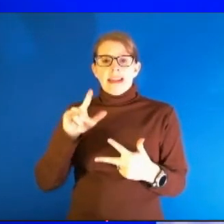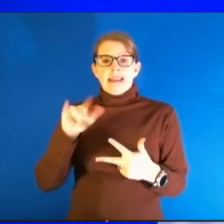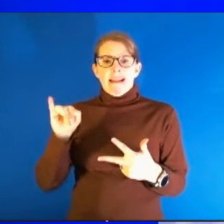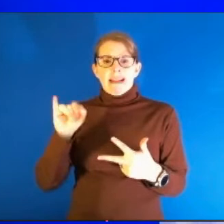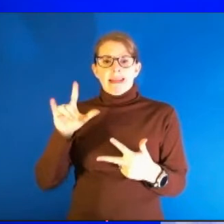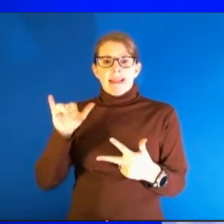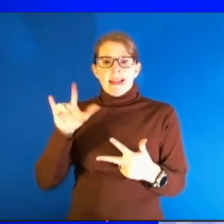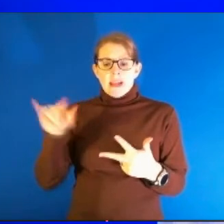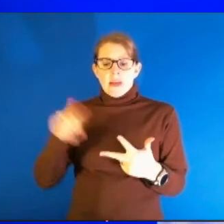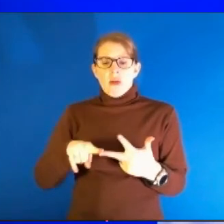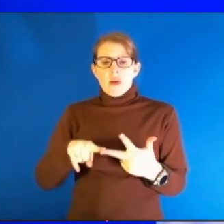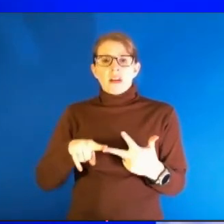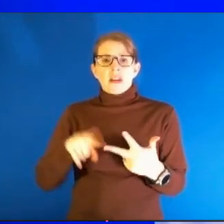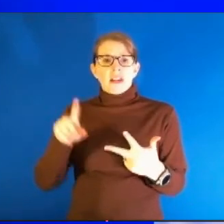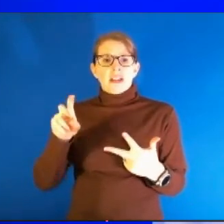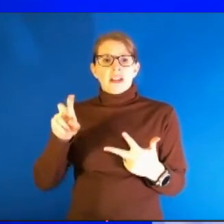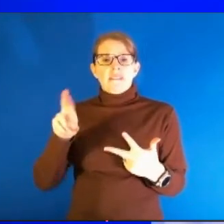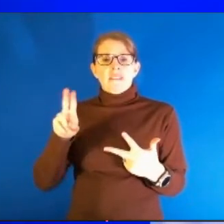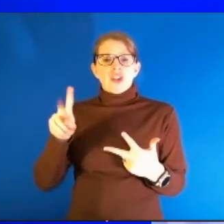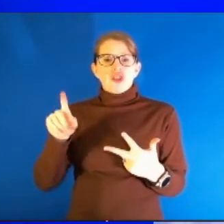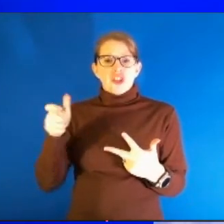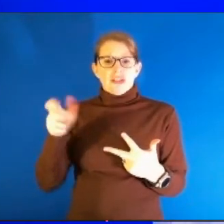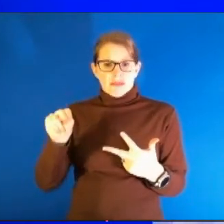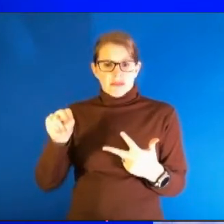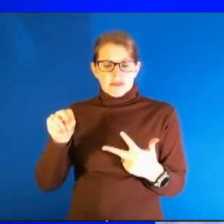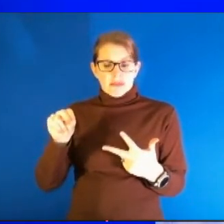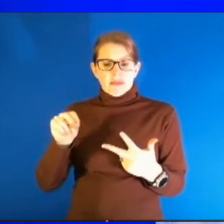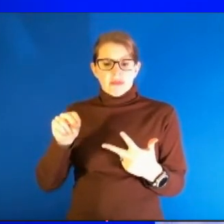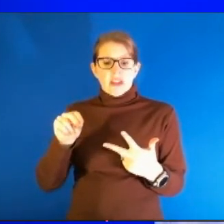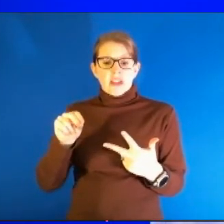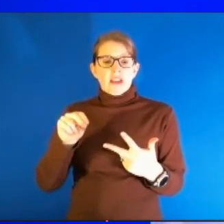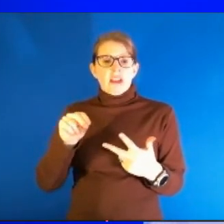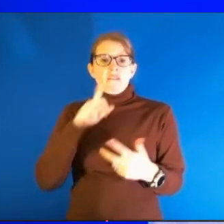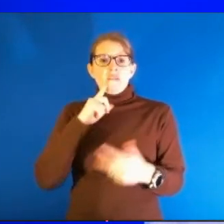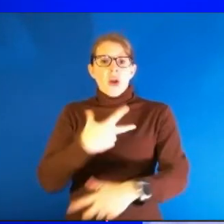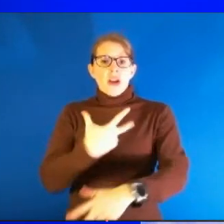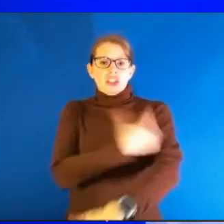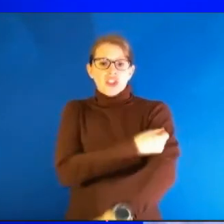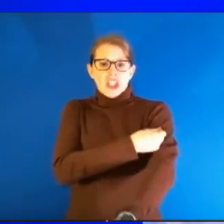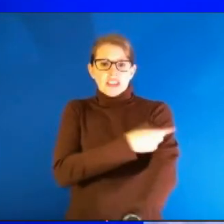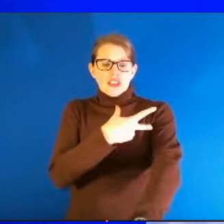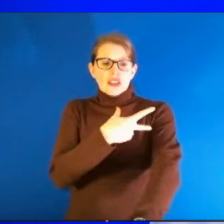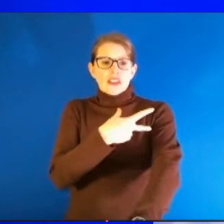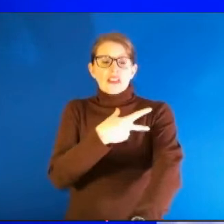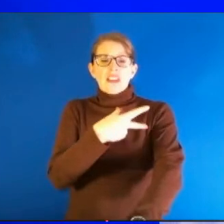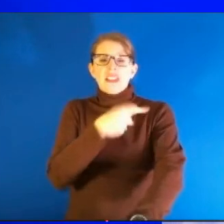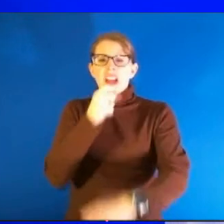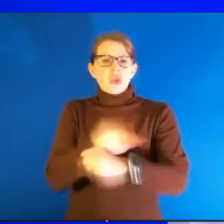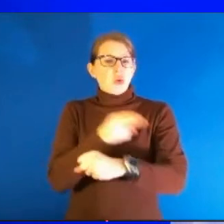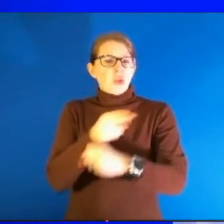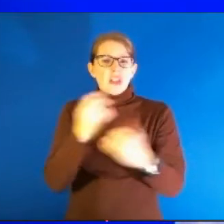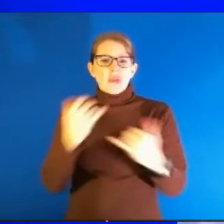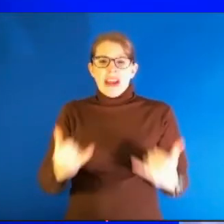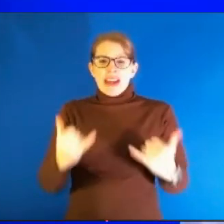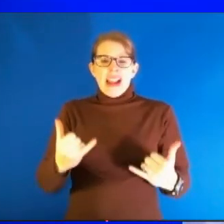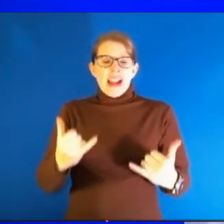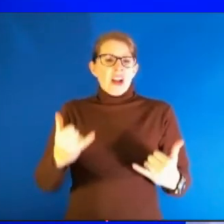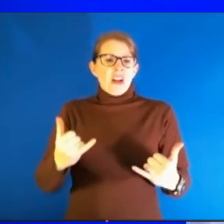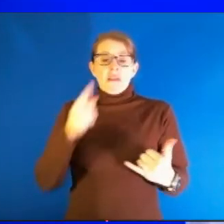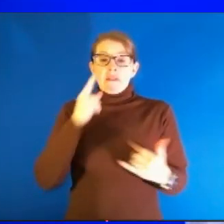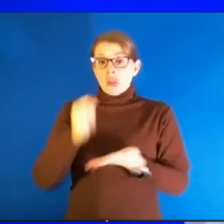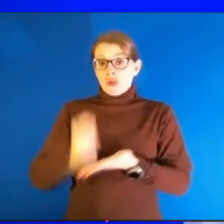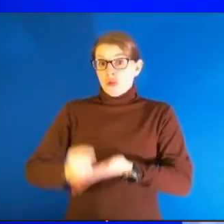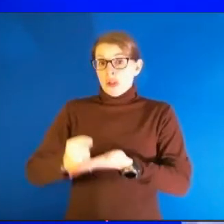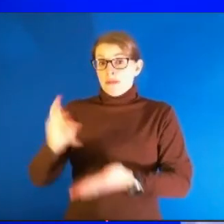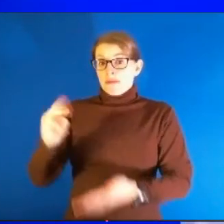data supporting subcutaneous injections. But again, we aren't using those right now. Currently, for the treatment monoclonal